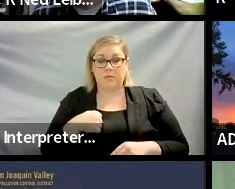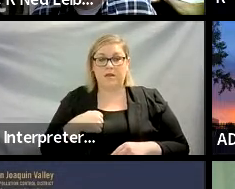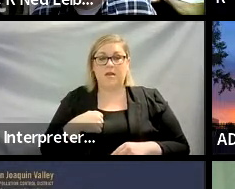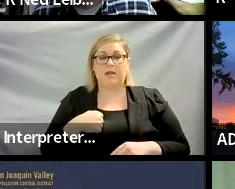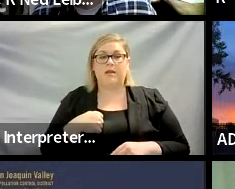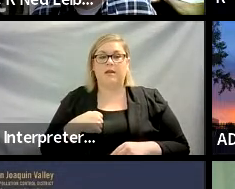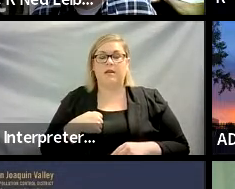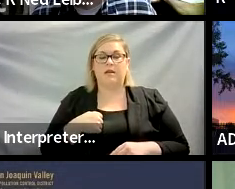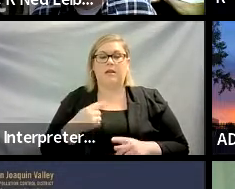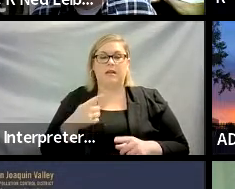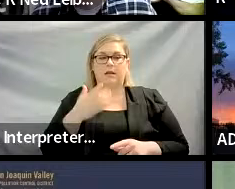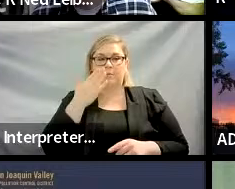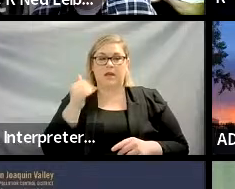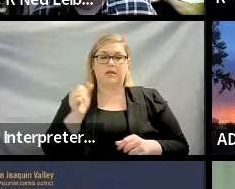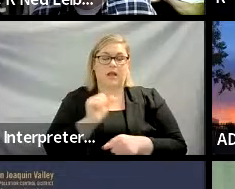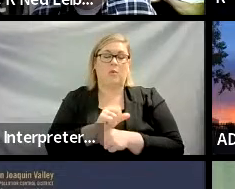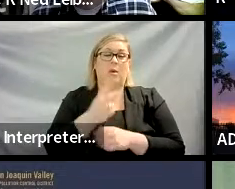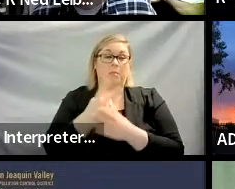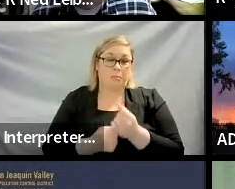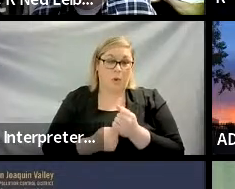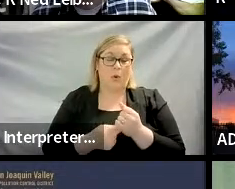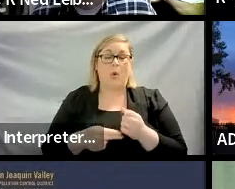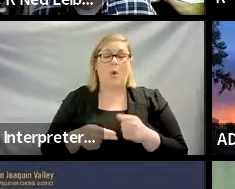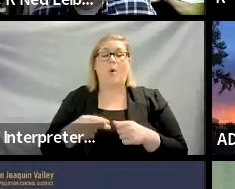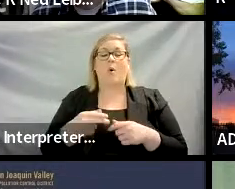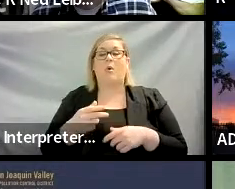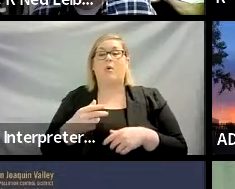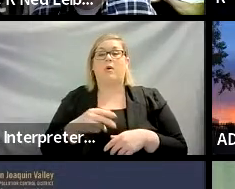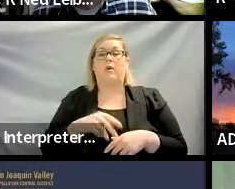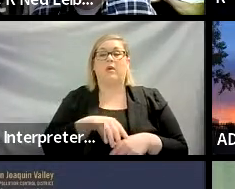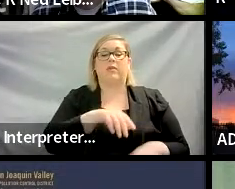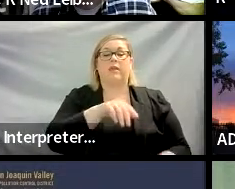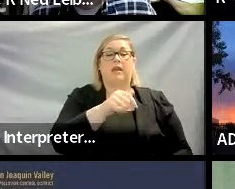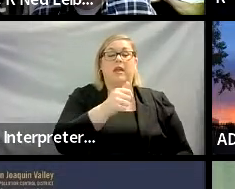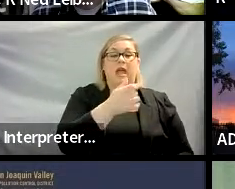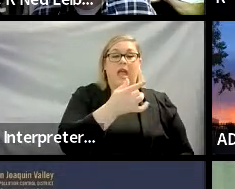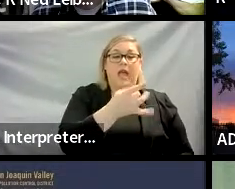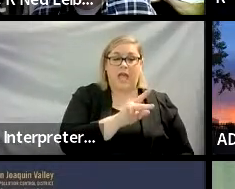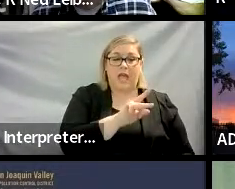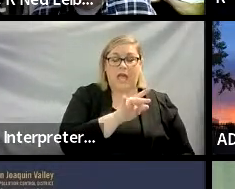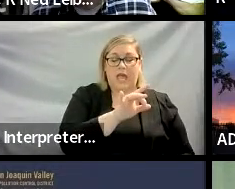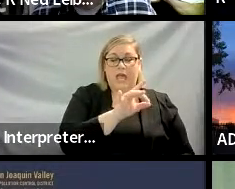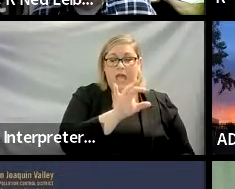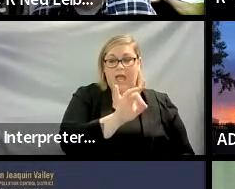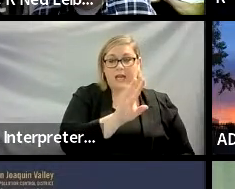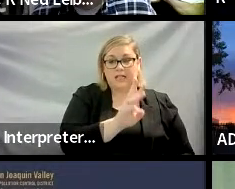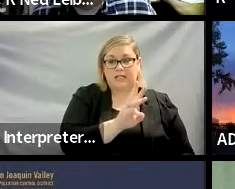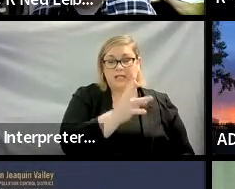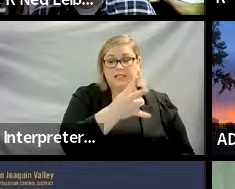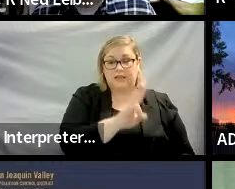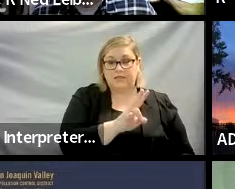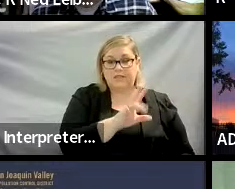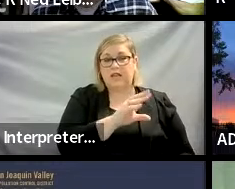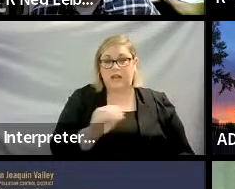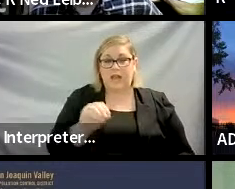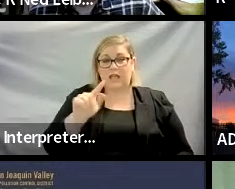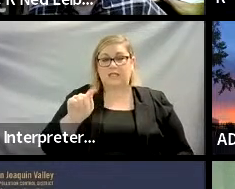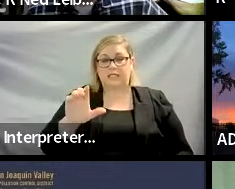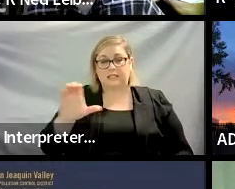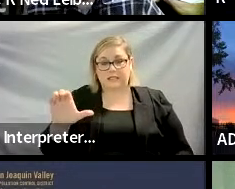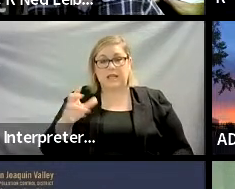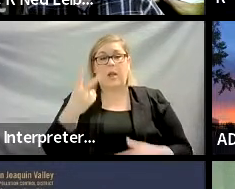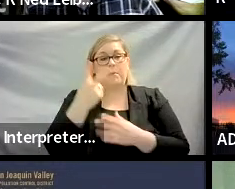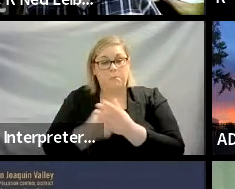since I work in both capacities in TCC and AB617, there are also opportunities for both of them for residents to apply